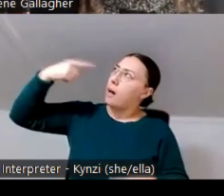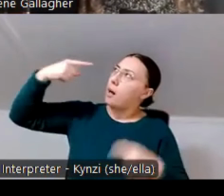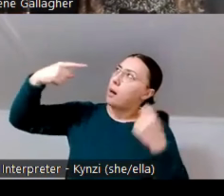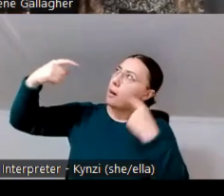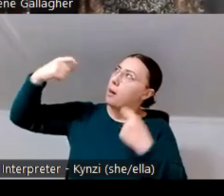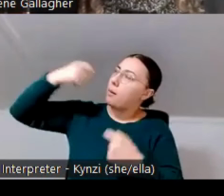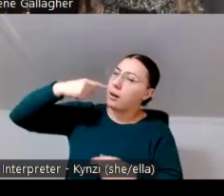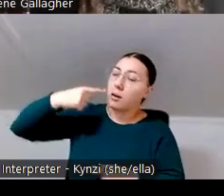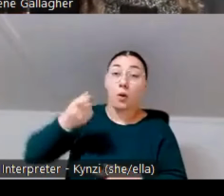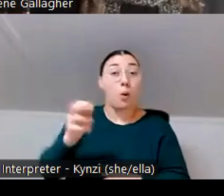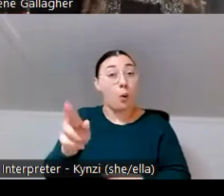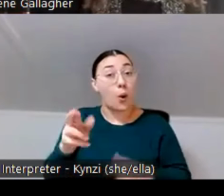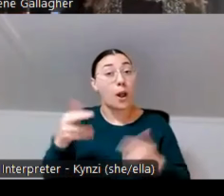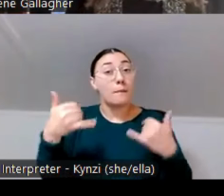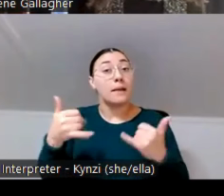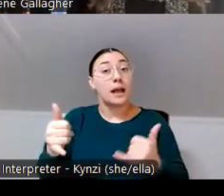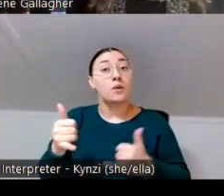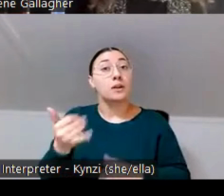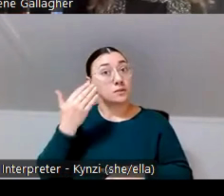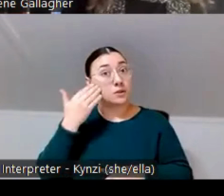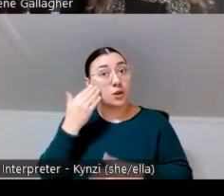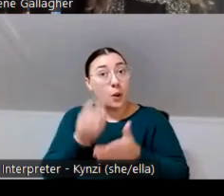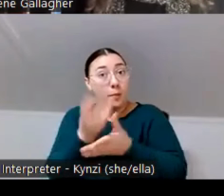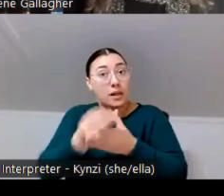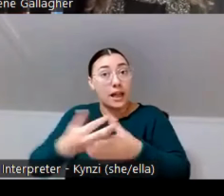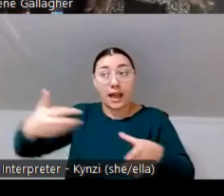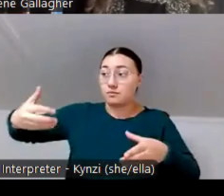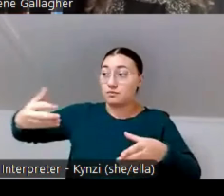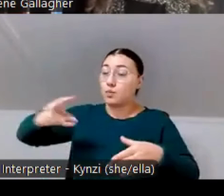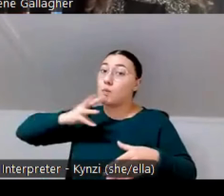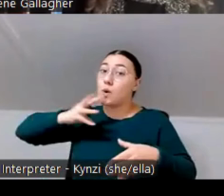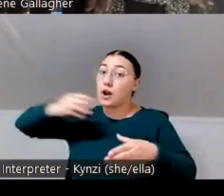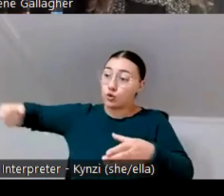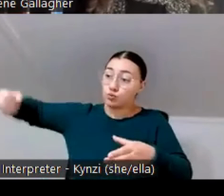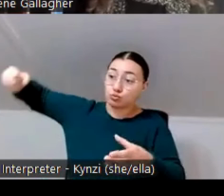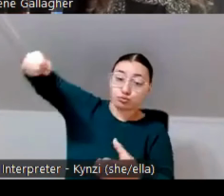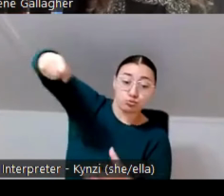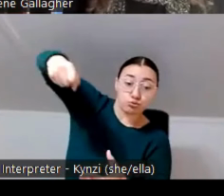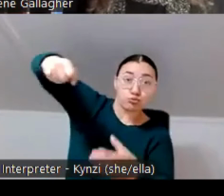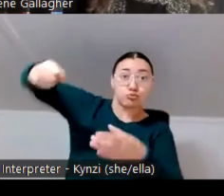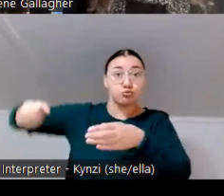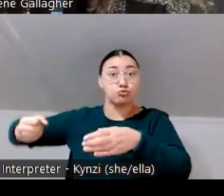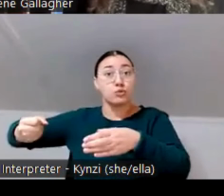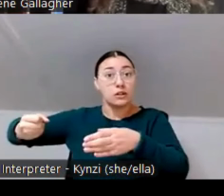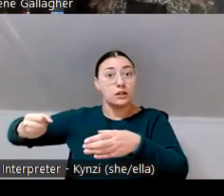can, or you can listen to rain sound effects.